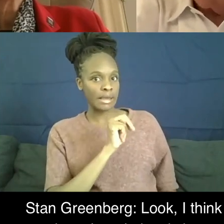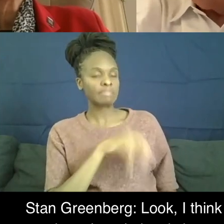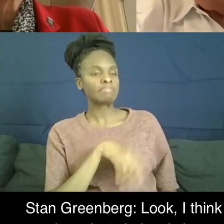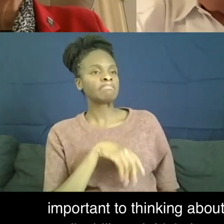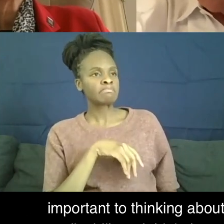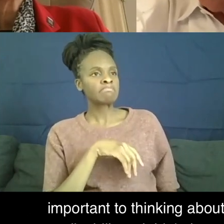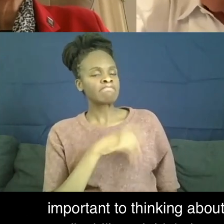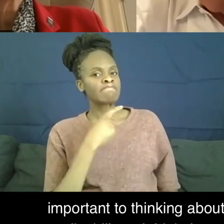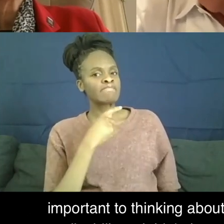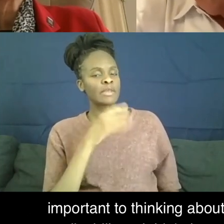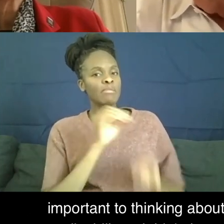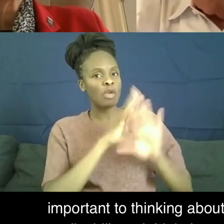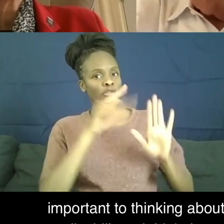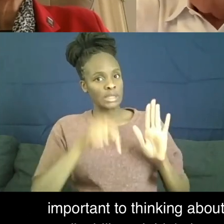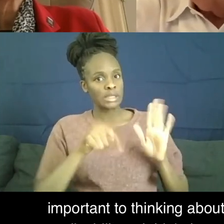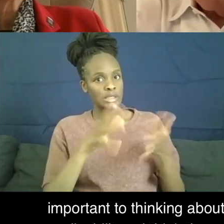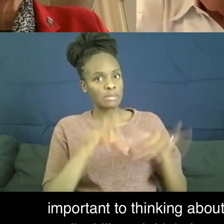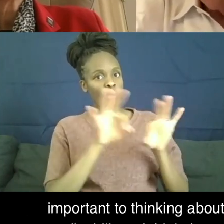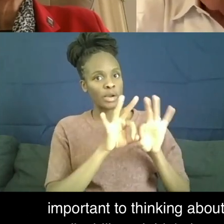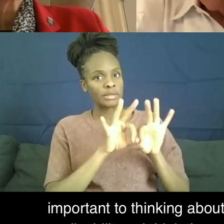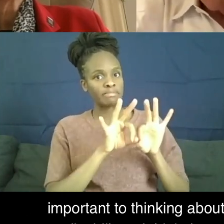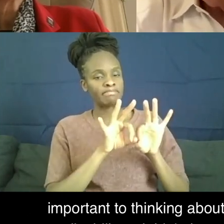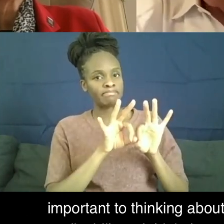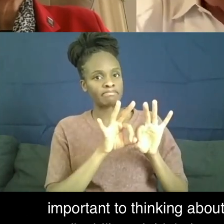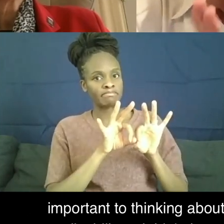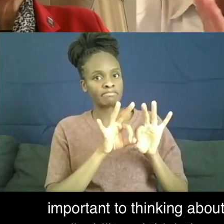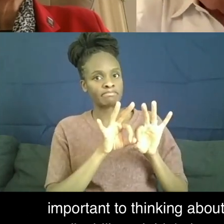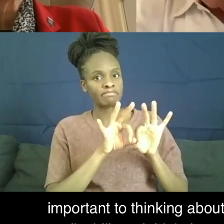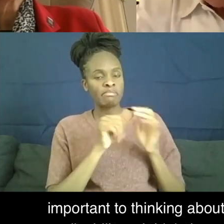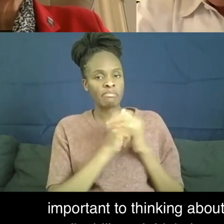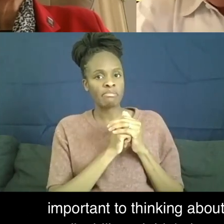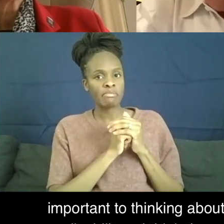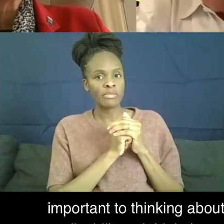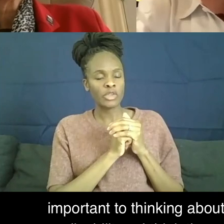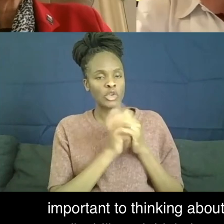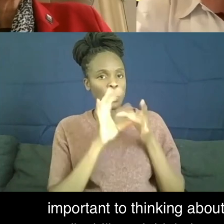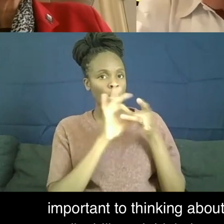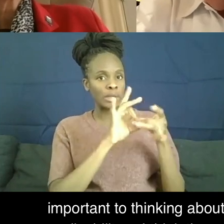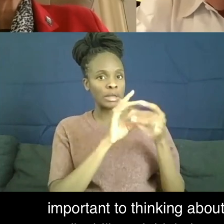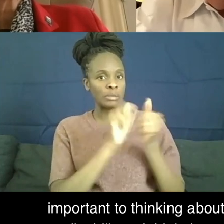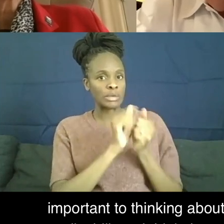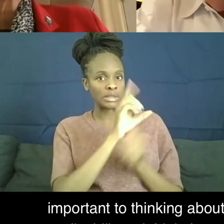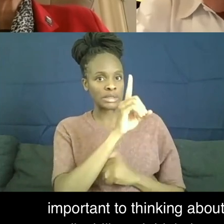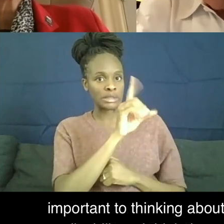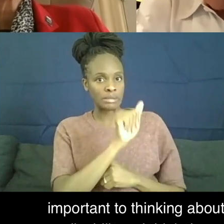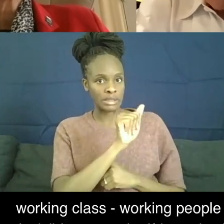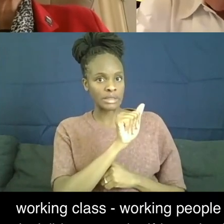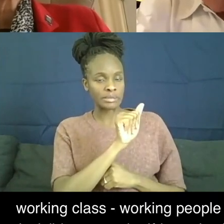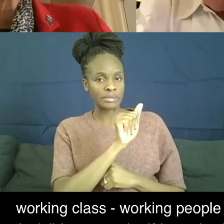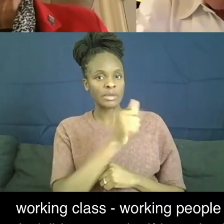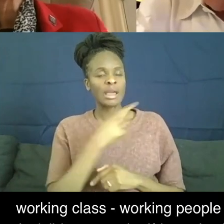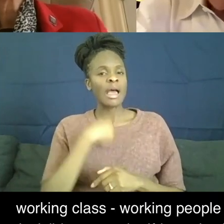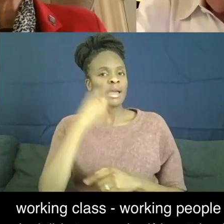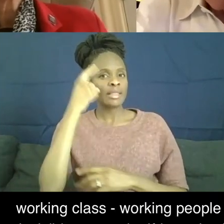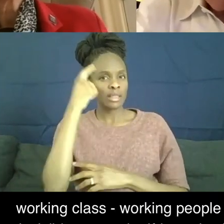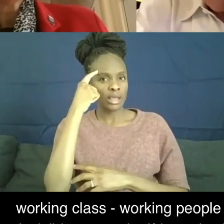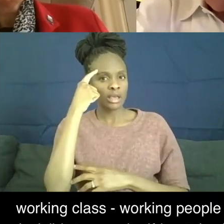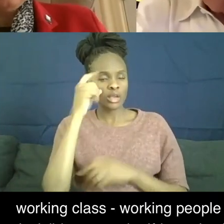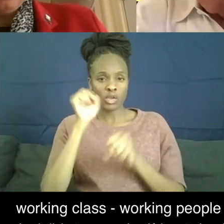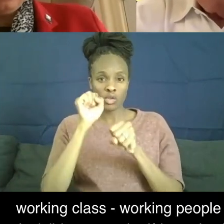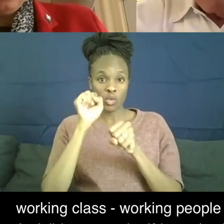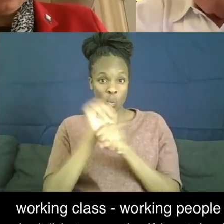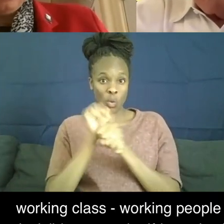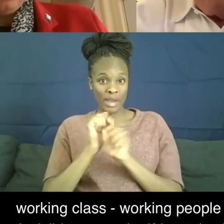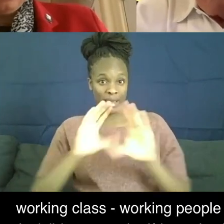it obviously is very important to, I think, to the thinking about disability community. I think people, work, the, the working class,